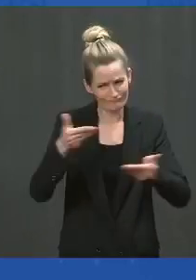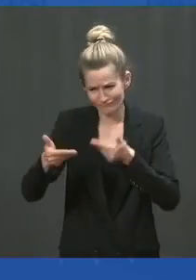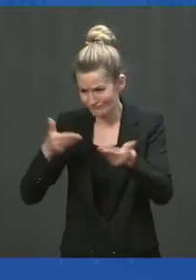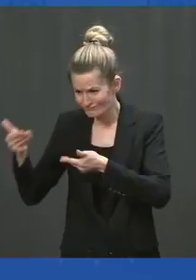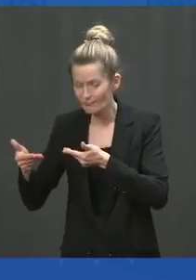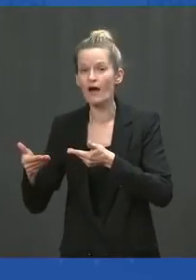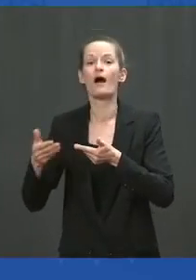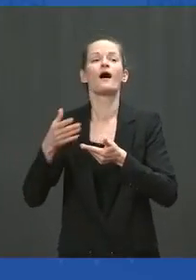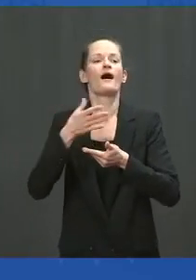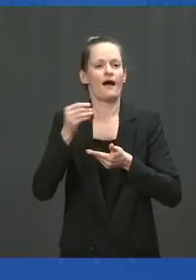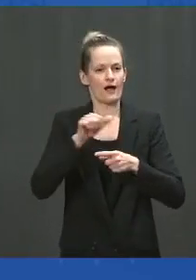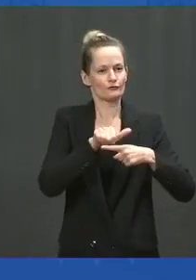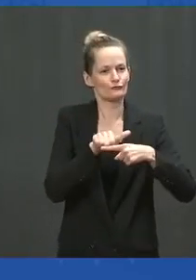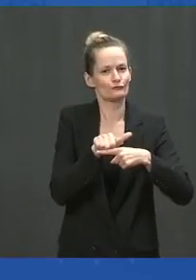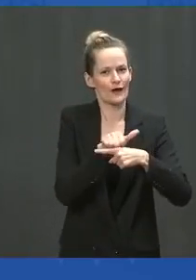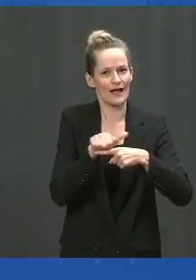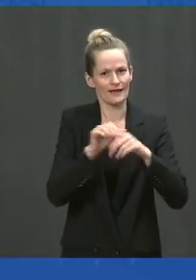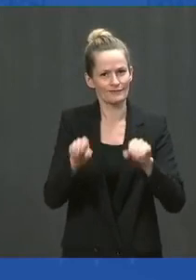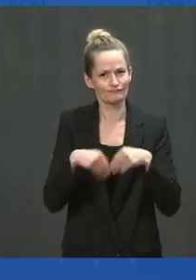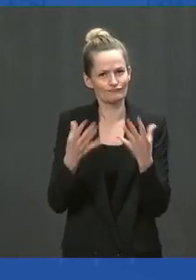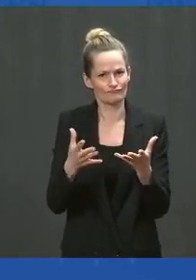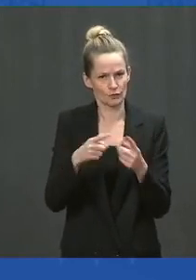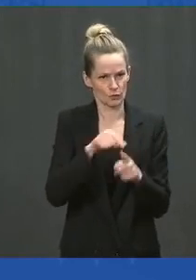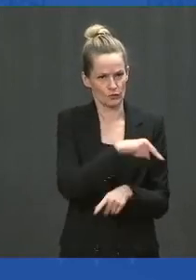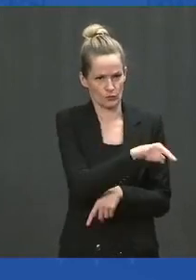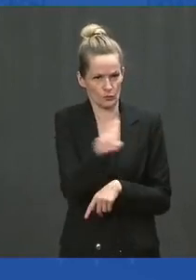We learned that the economy created